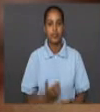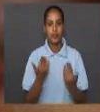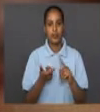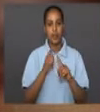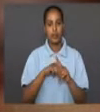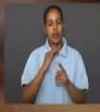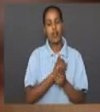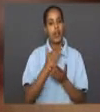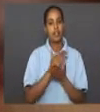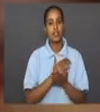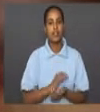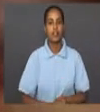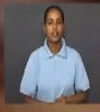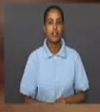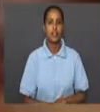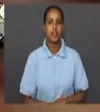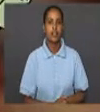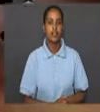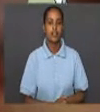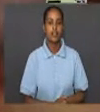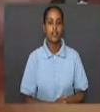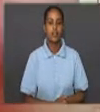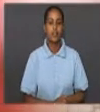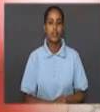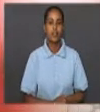Let's get back to our lesson.